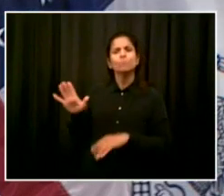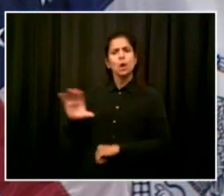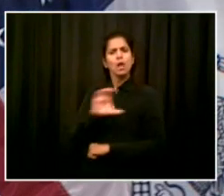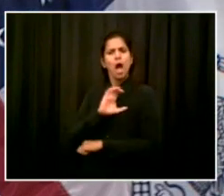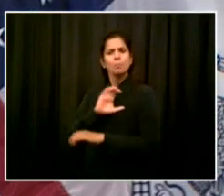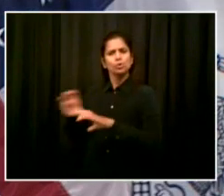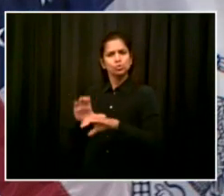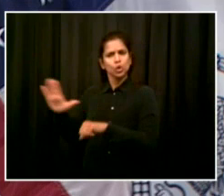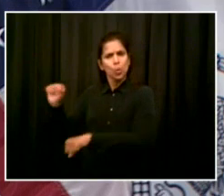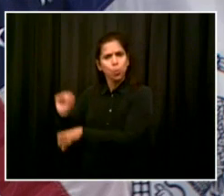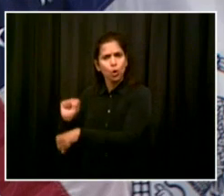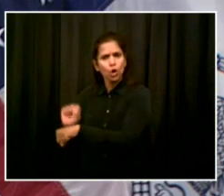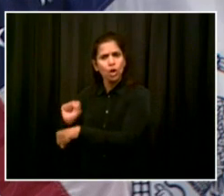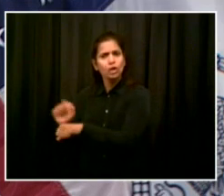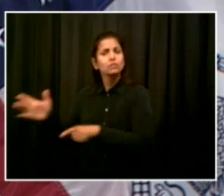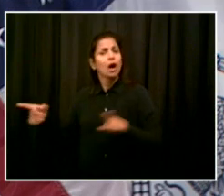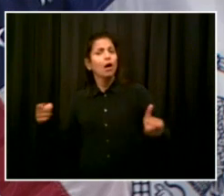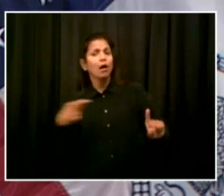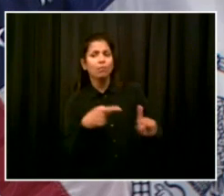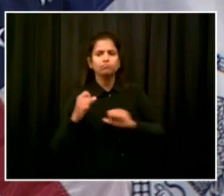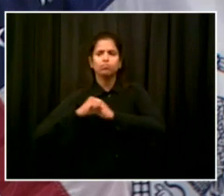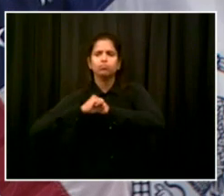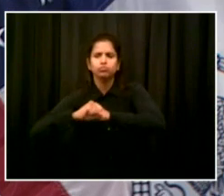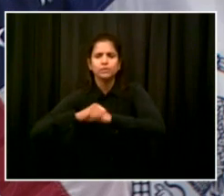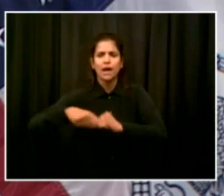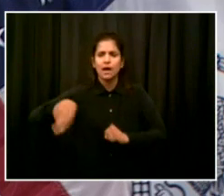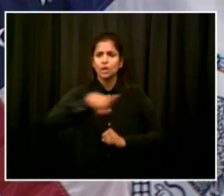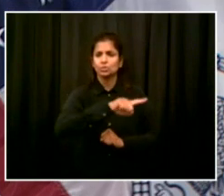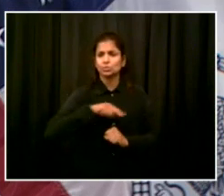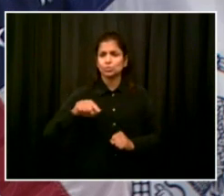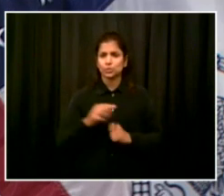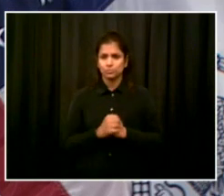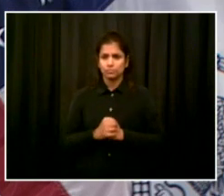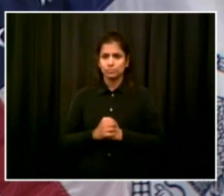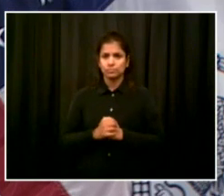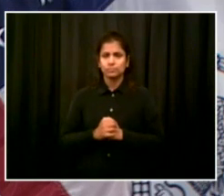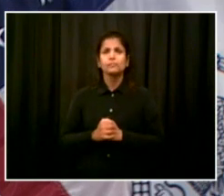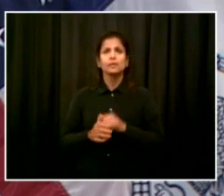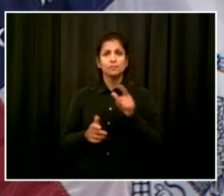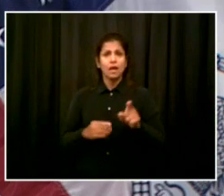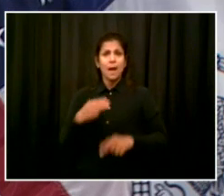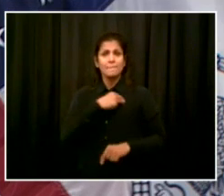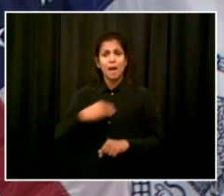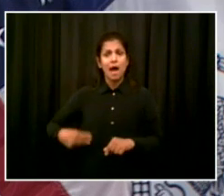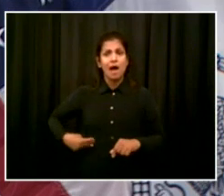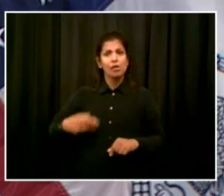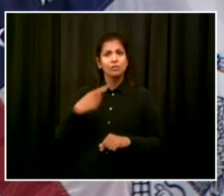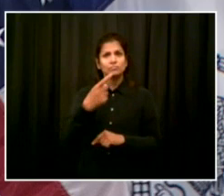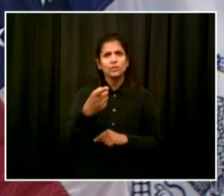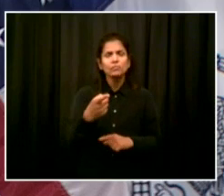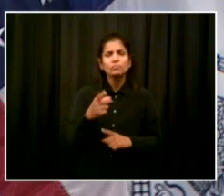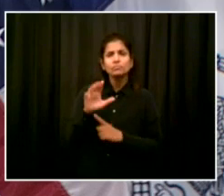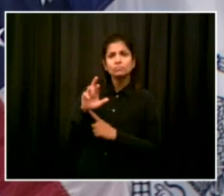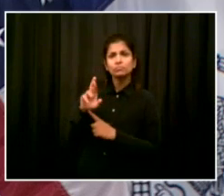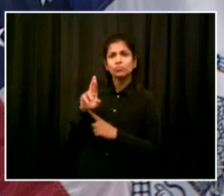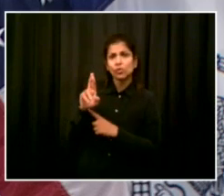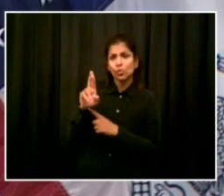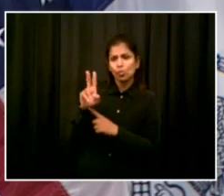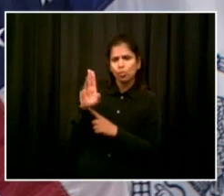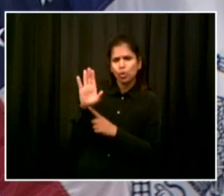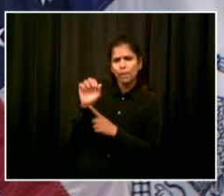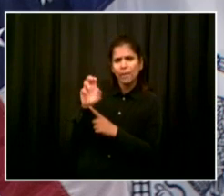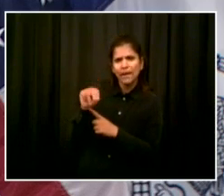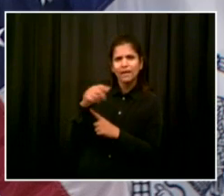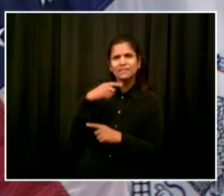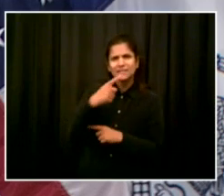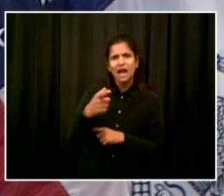of the people who work with the police and the police who work with them. I understand that it's